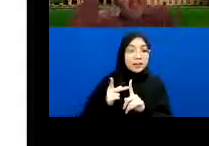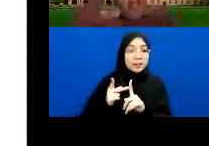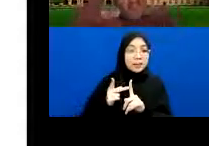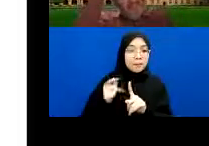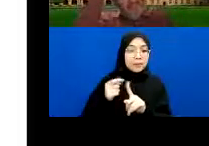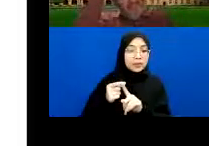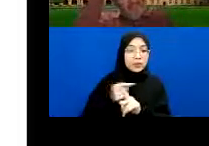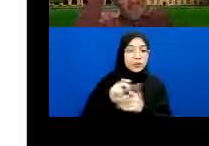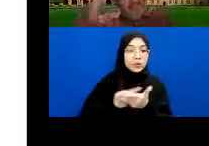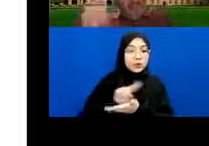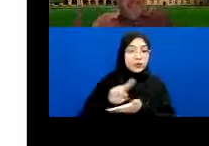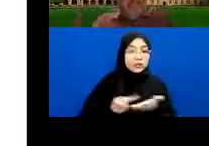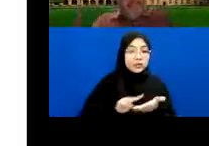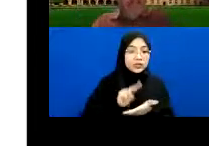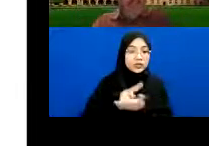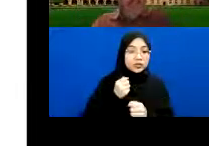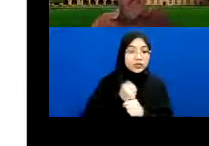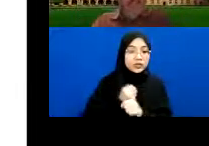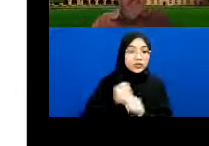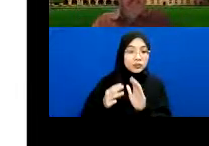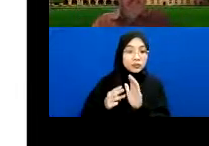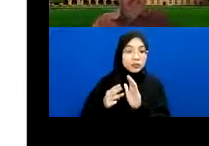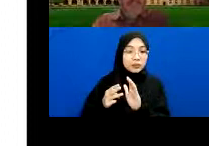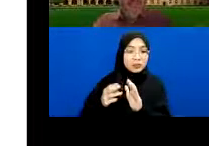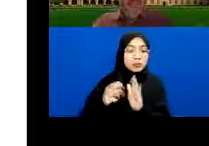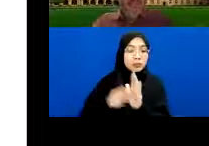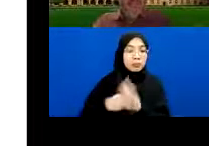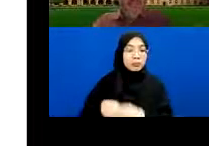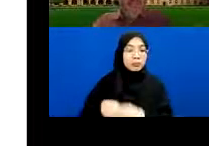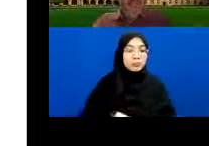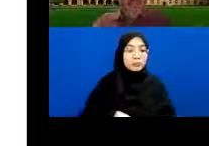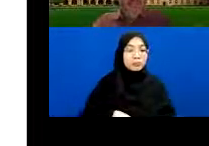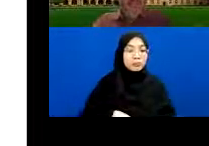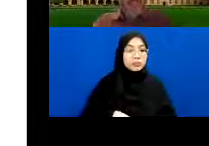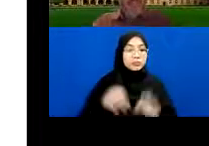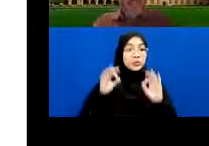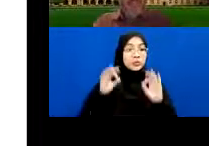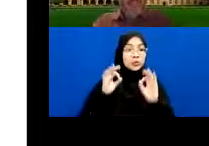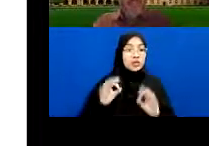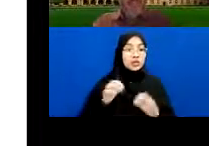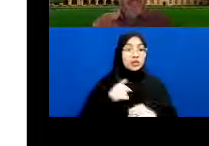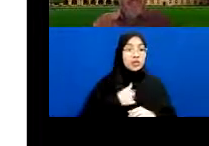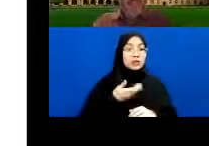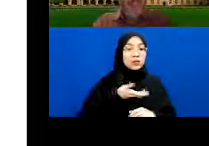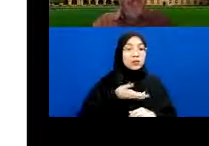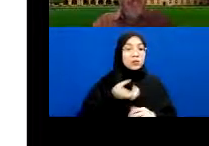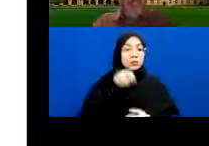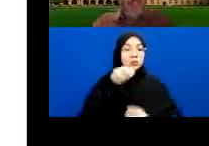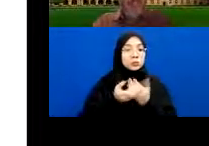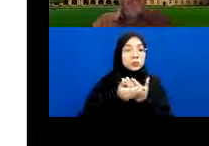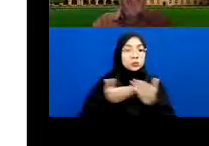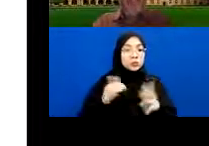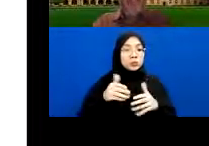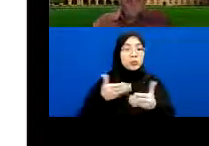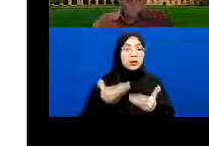Mada University. We would like also to mention and thank our student Liza and Hipu, who's been helping us throughout this assignment